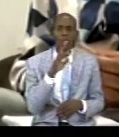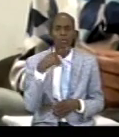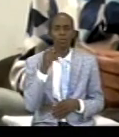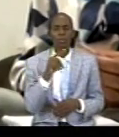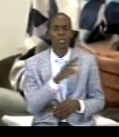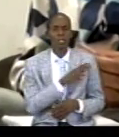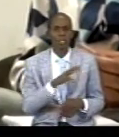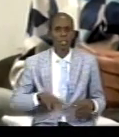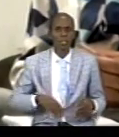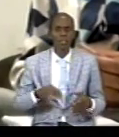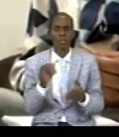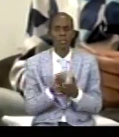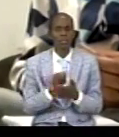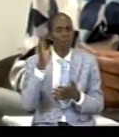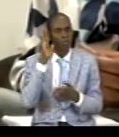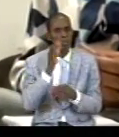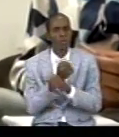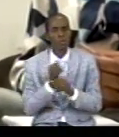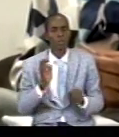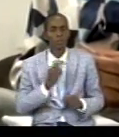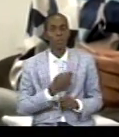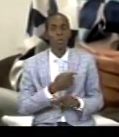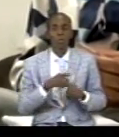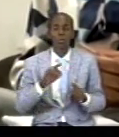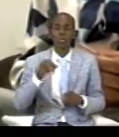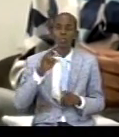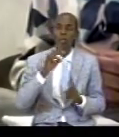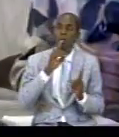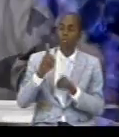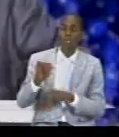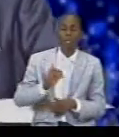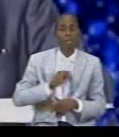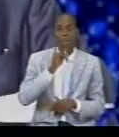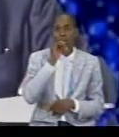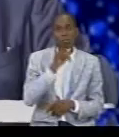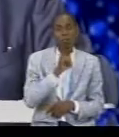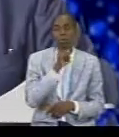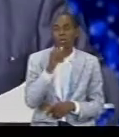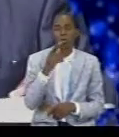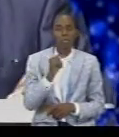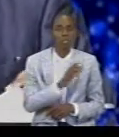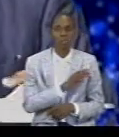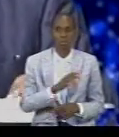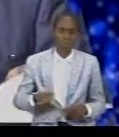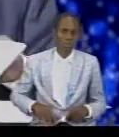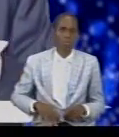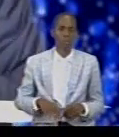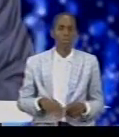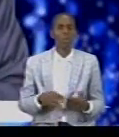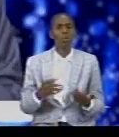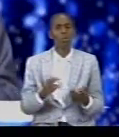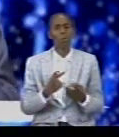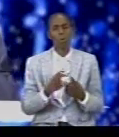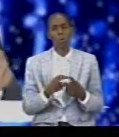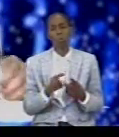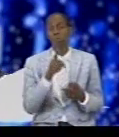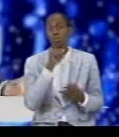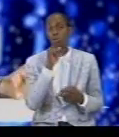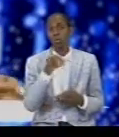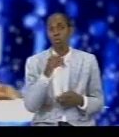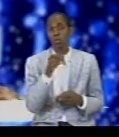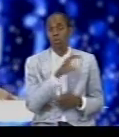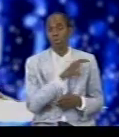shoes latchet I am not worthy to unloose." They were asking, "Are you Elias? Are you that